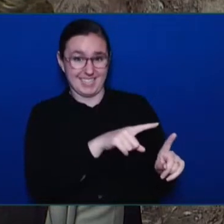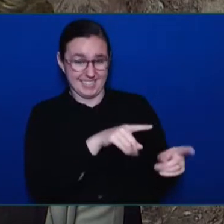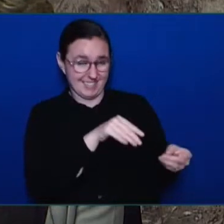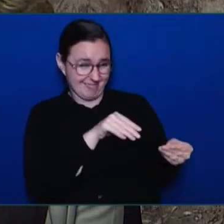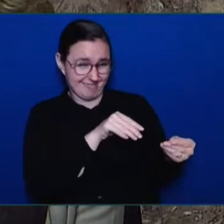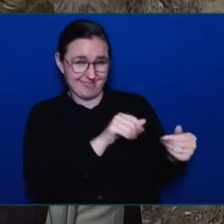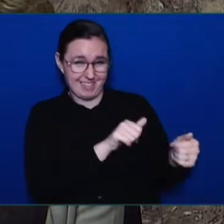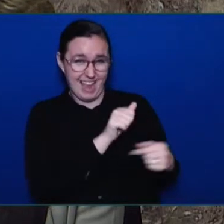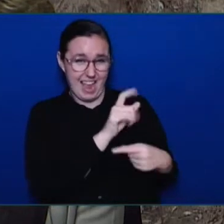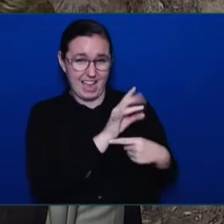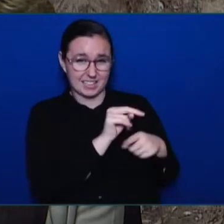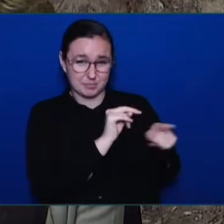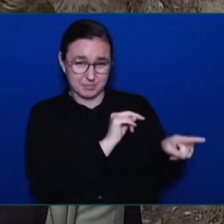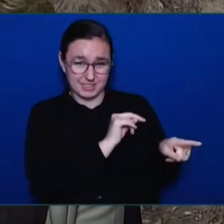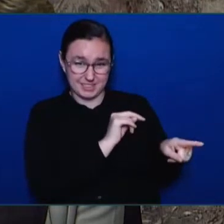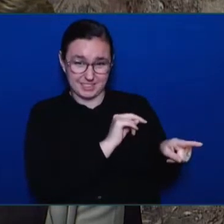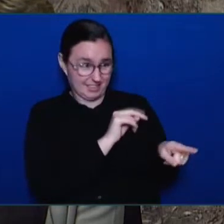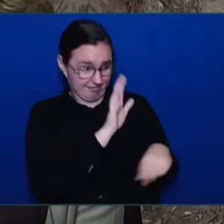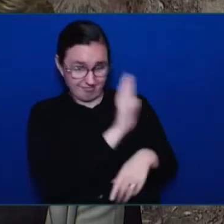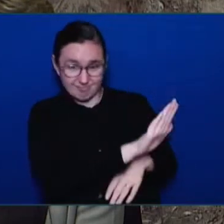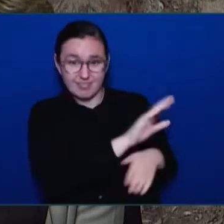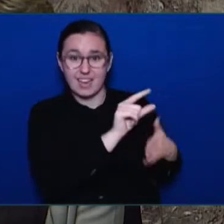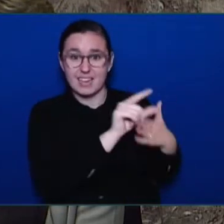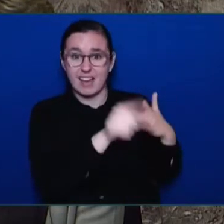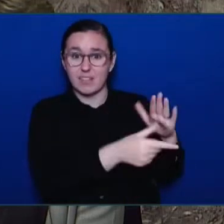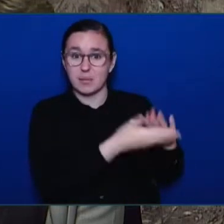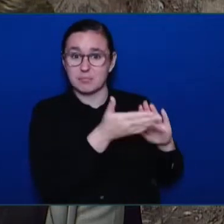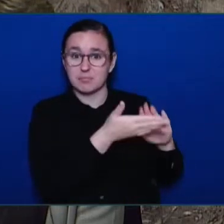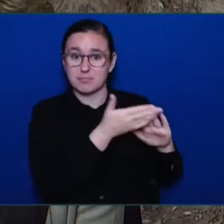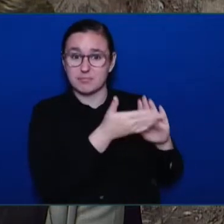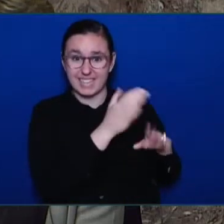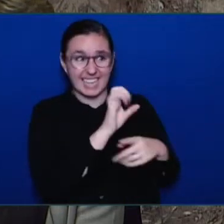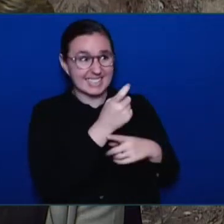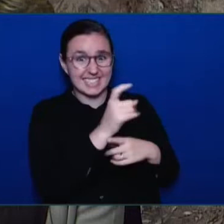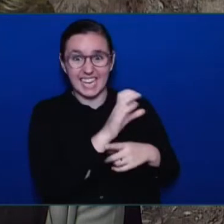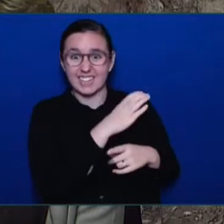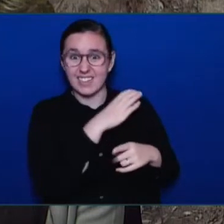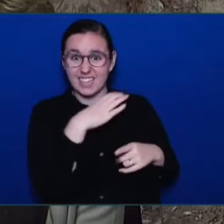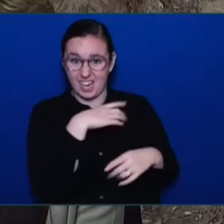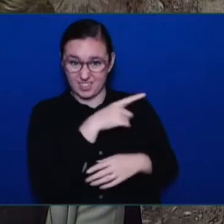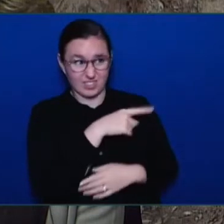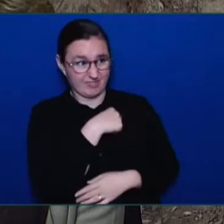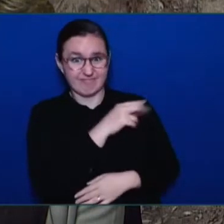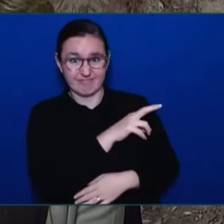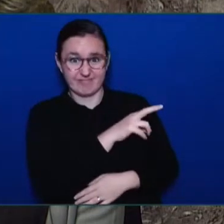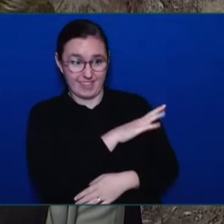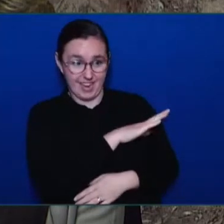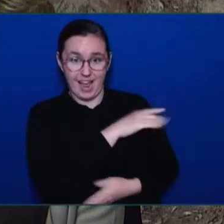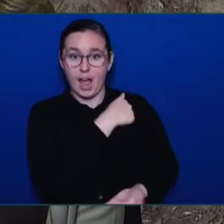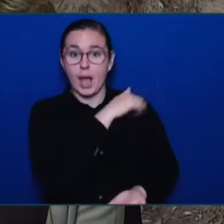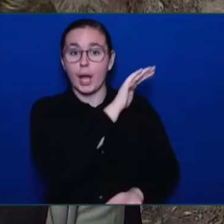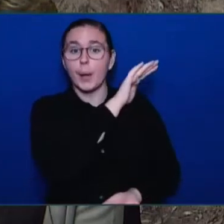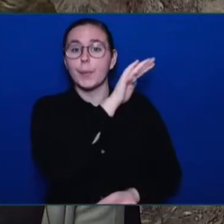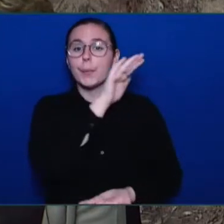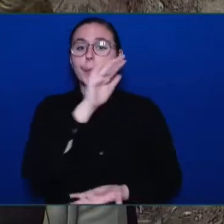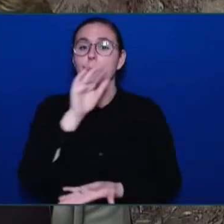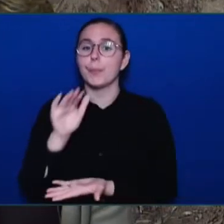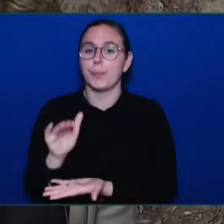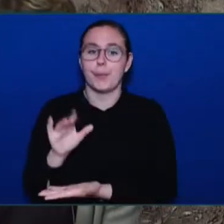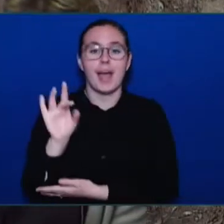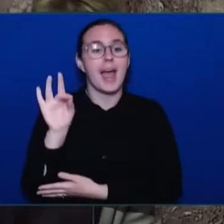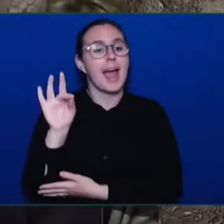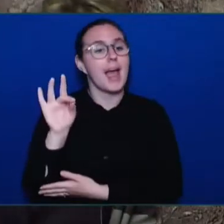there at the Executive Council to 8.8%. And that's because of the work of people such as Kathy Ulrich. And what that means